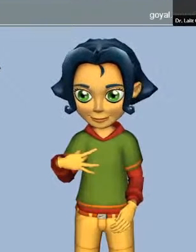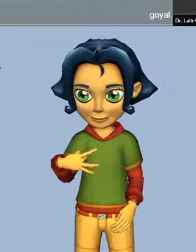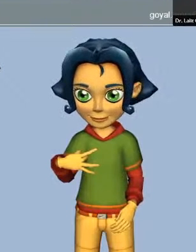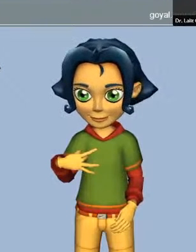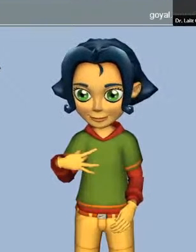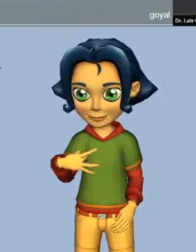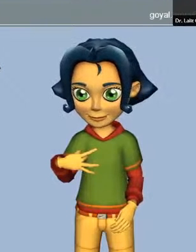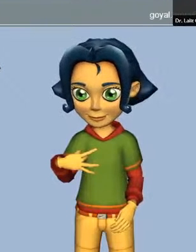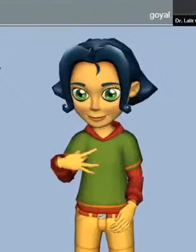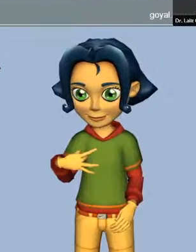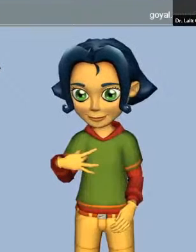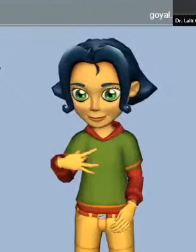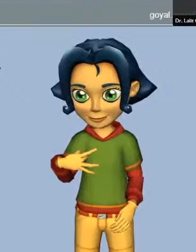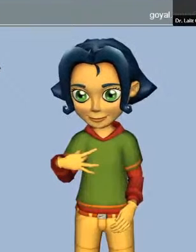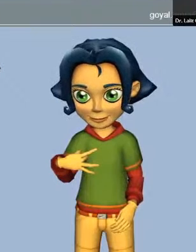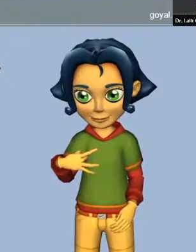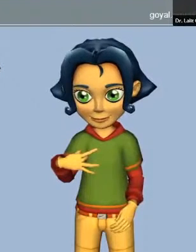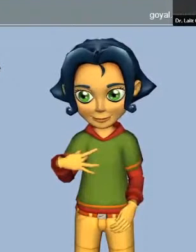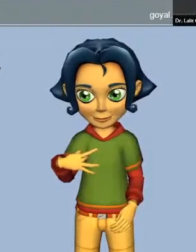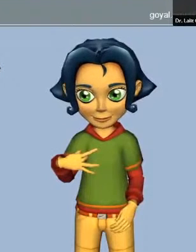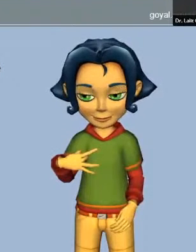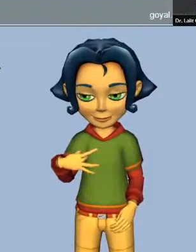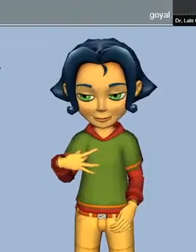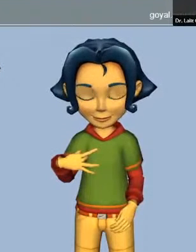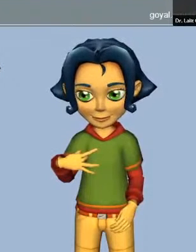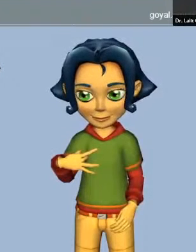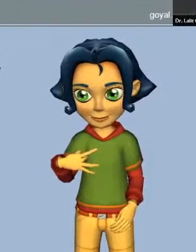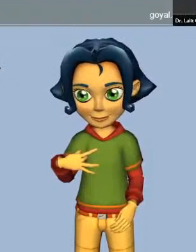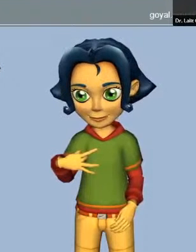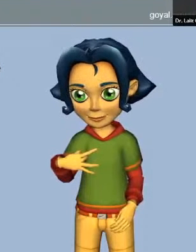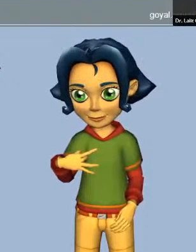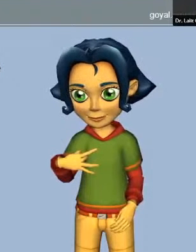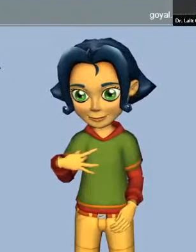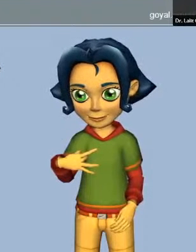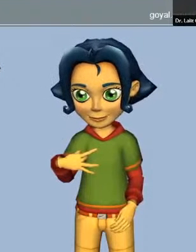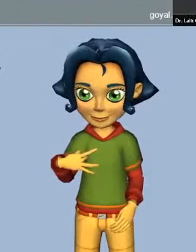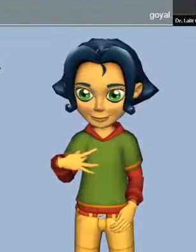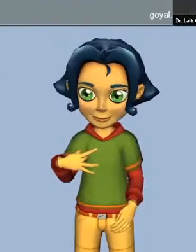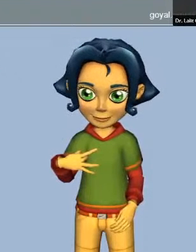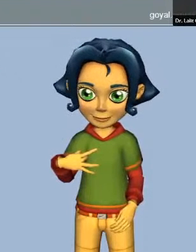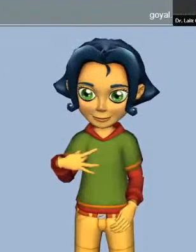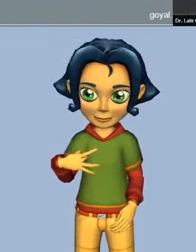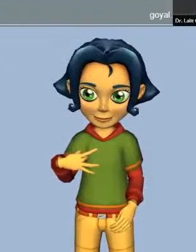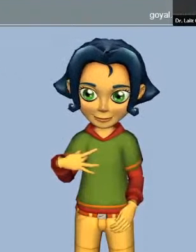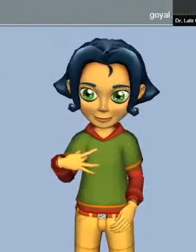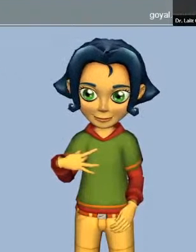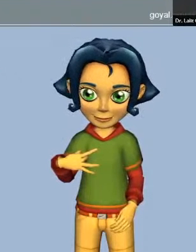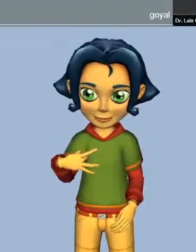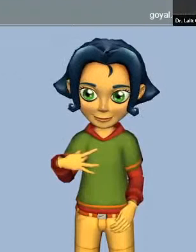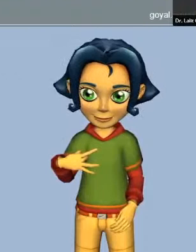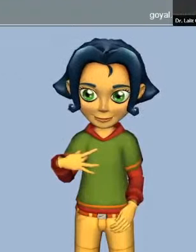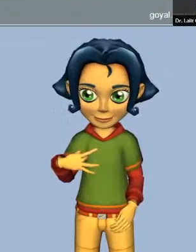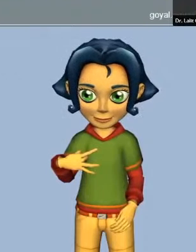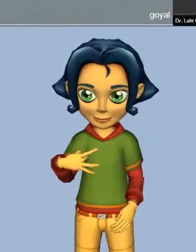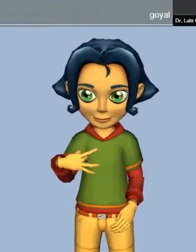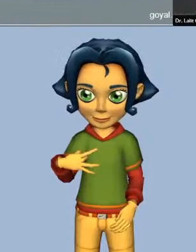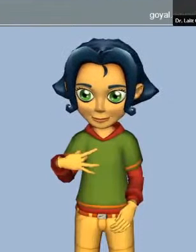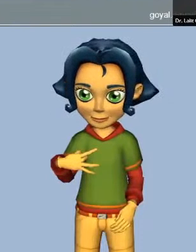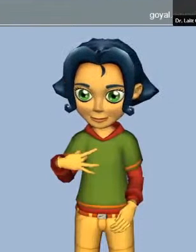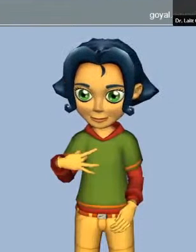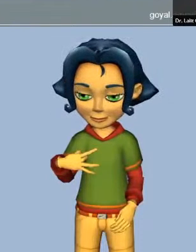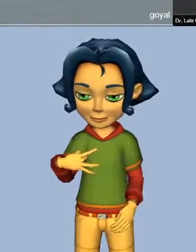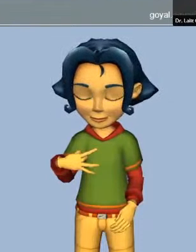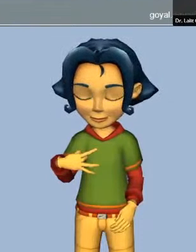important words are signed. Rest of the words which are not signed are eliminated. Okay. For example, here, I like